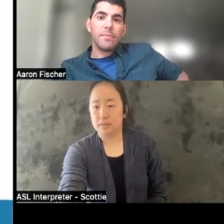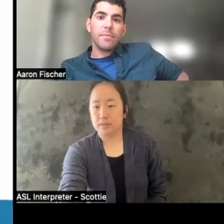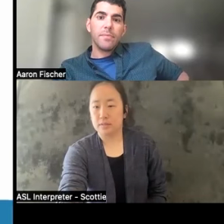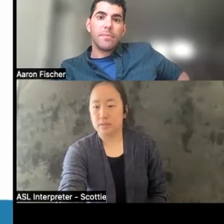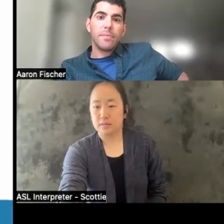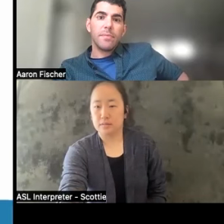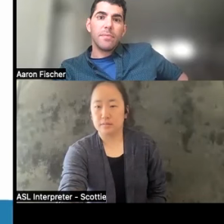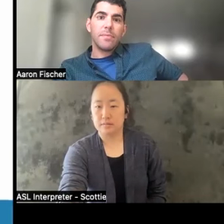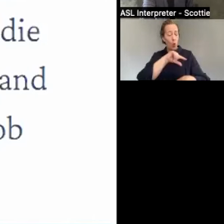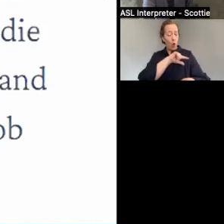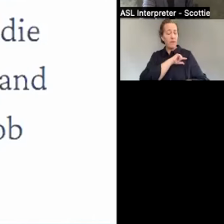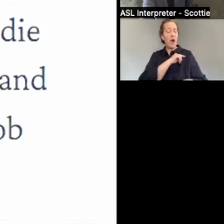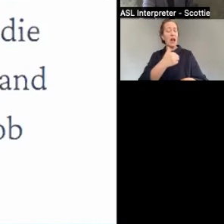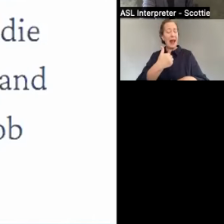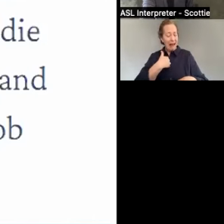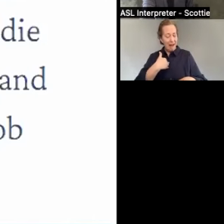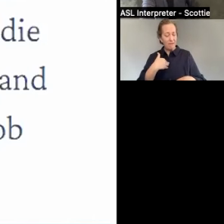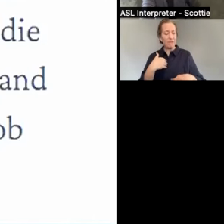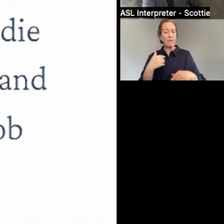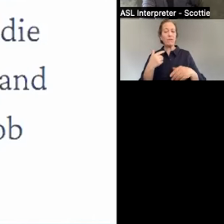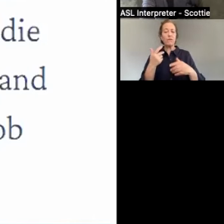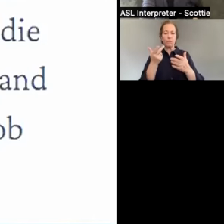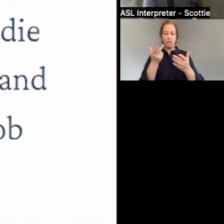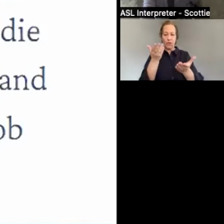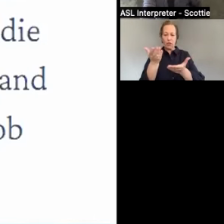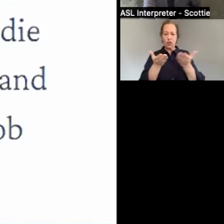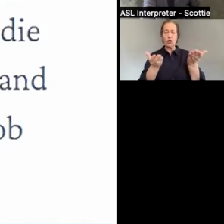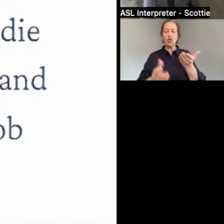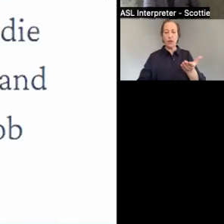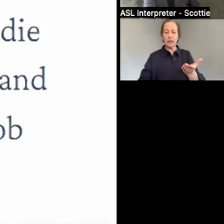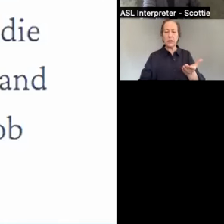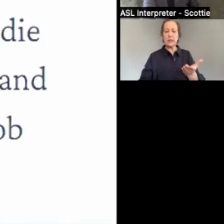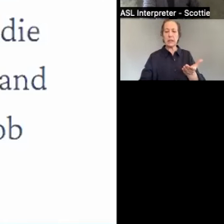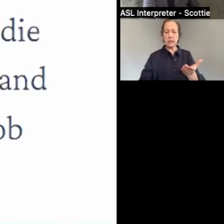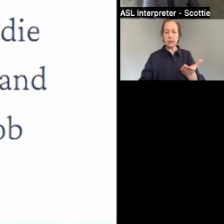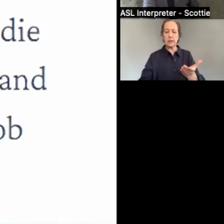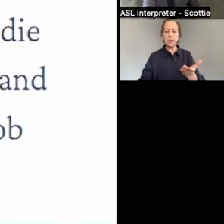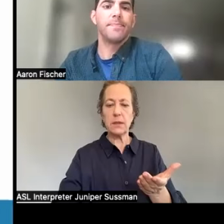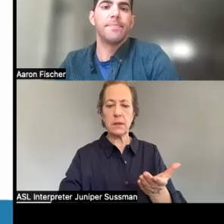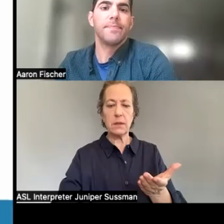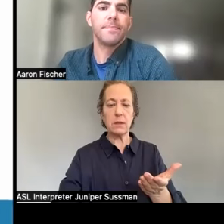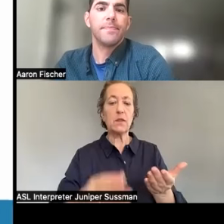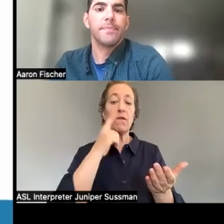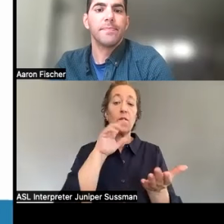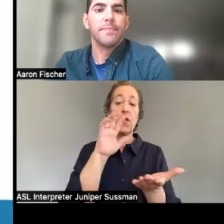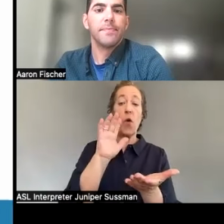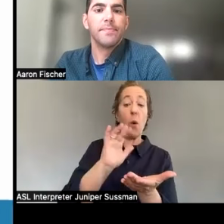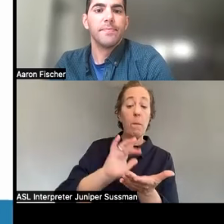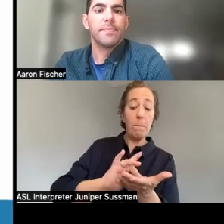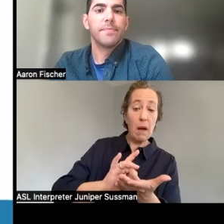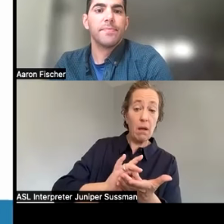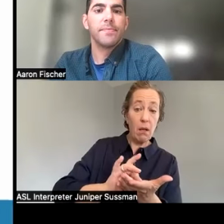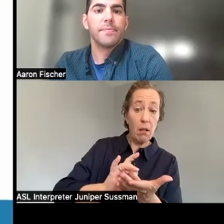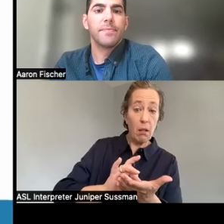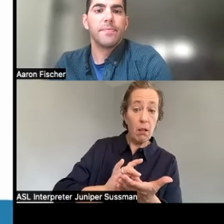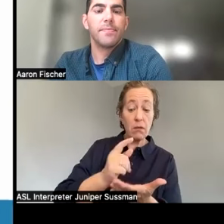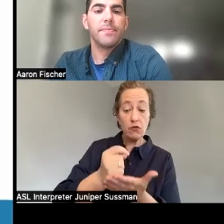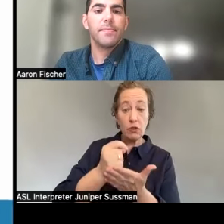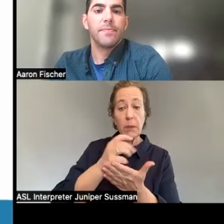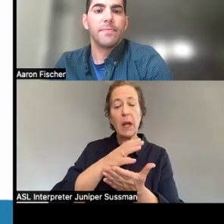have services that would treat his medical condition as well as his mental health conditions. And